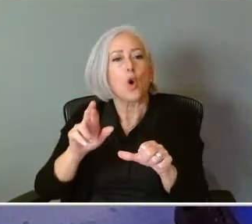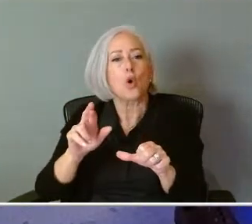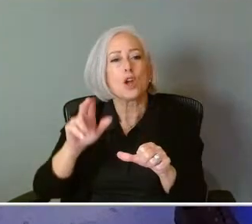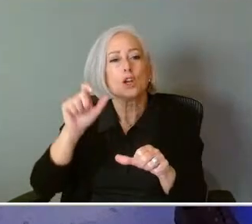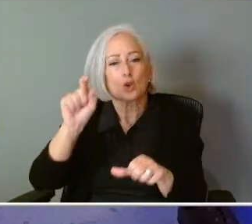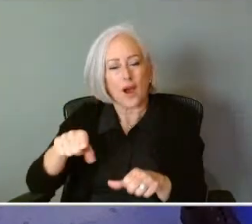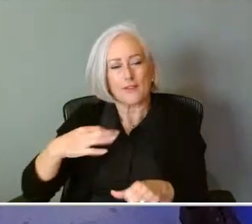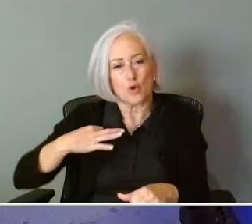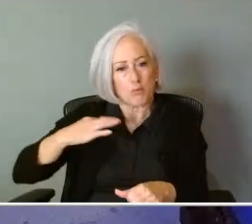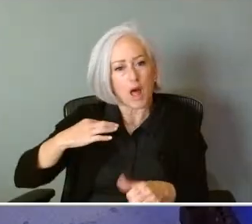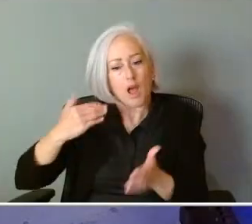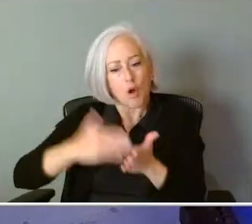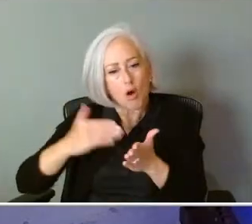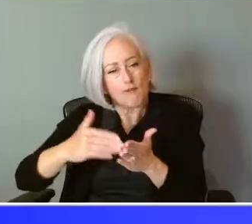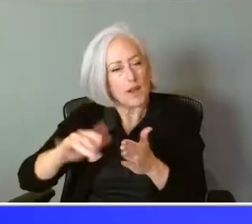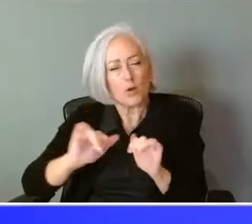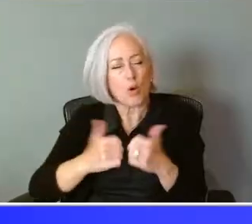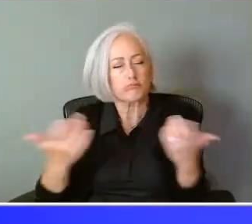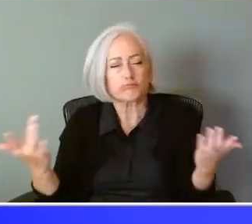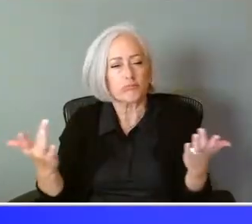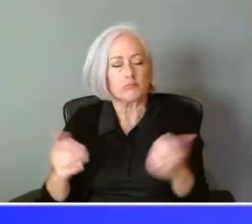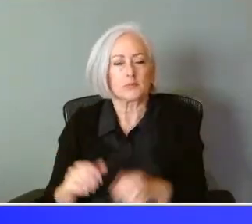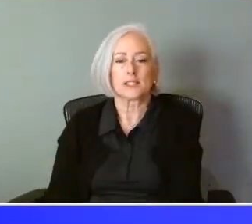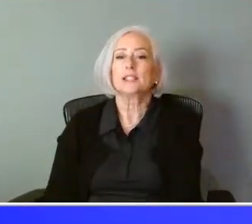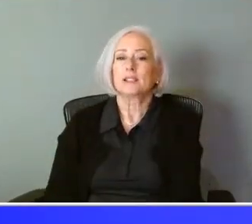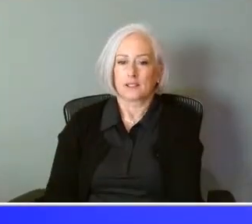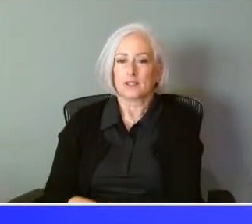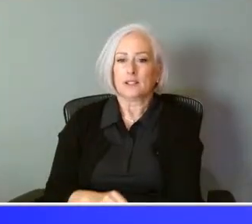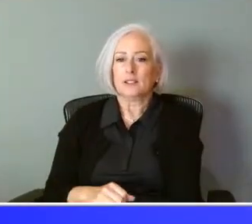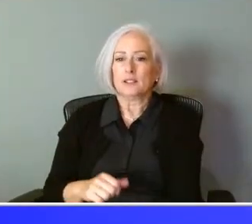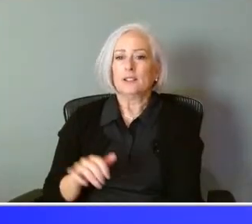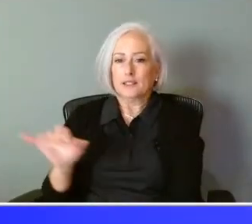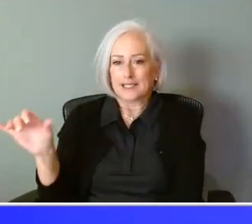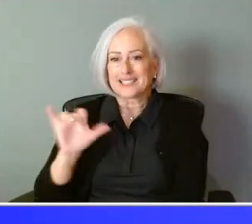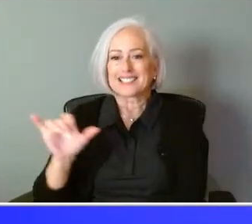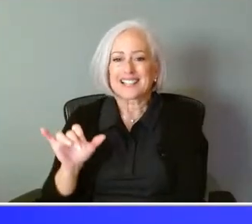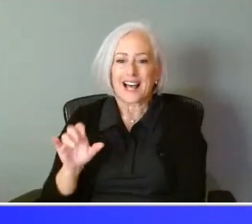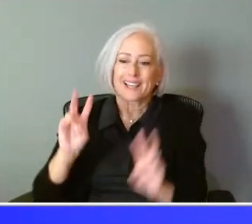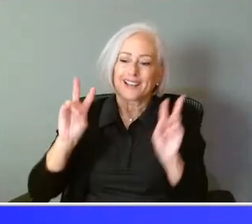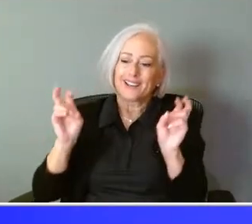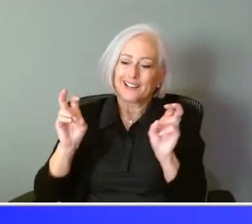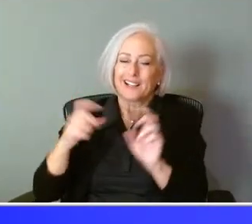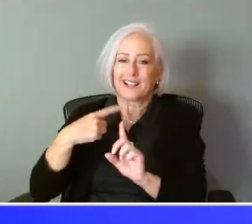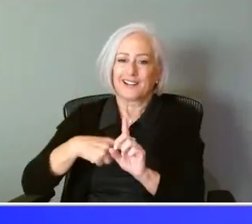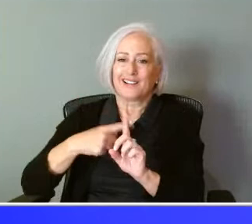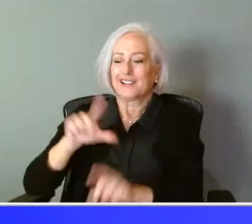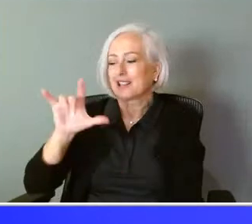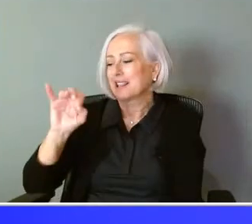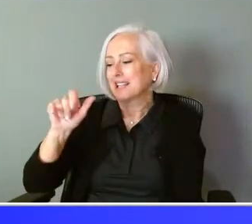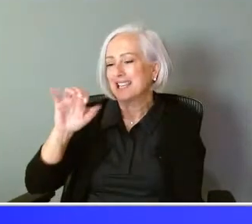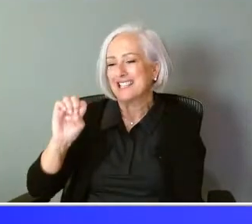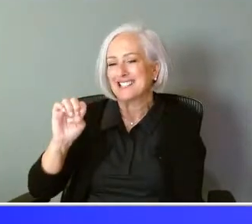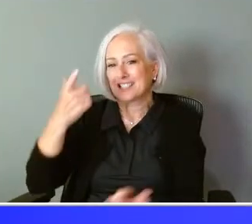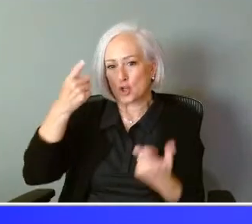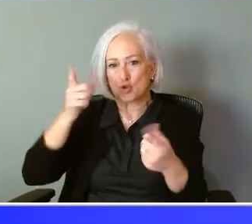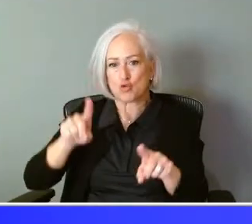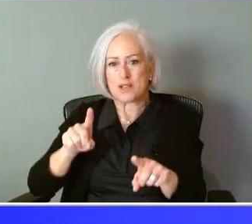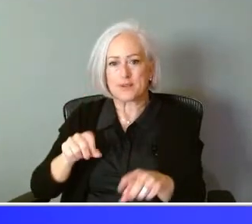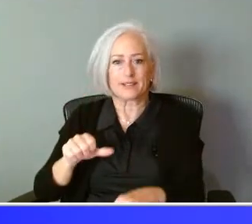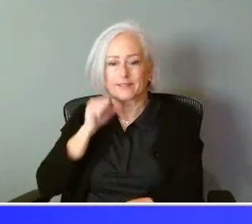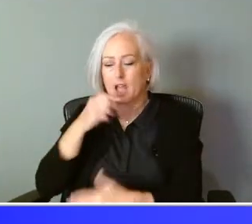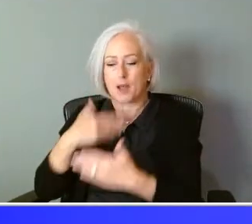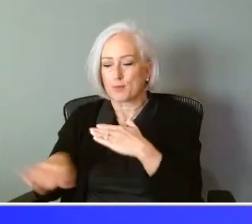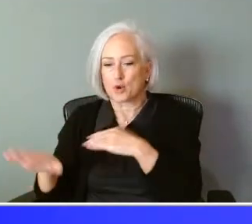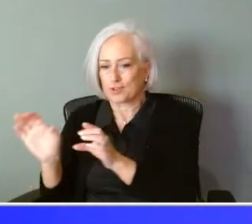it there? Yeah, so they're actually kind of like lease agreements. You know, they're not birth certificates. And so